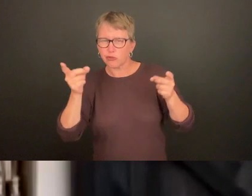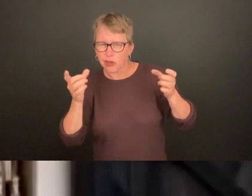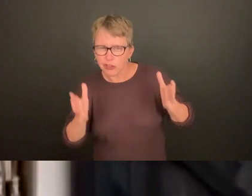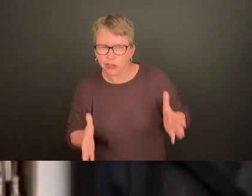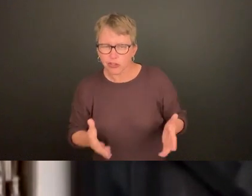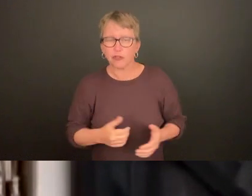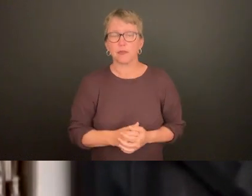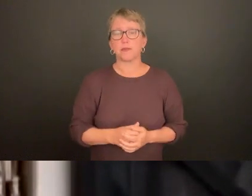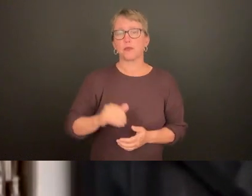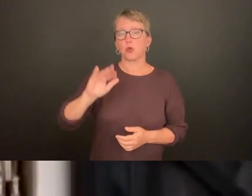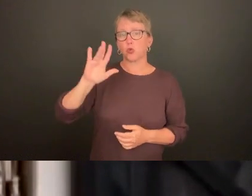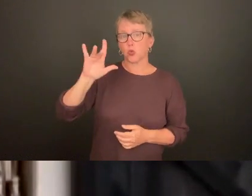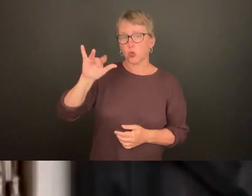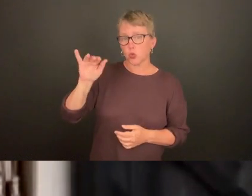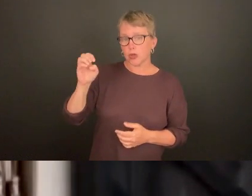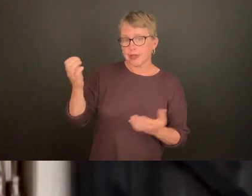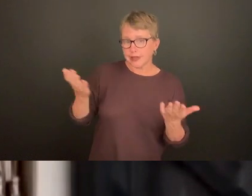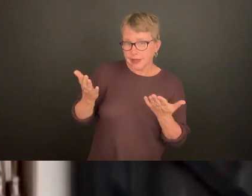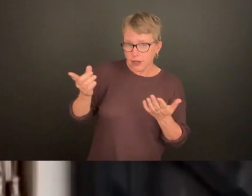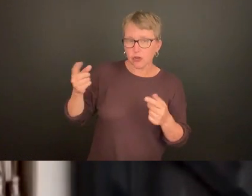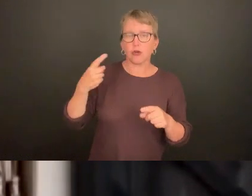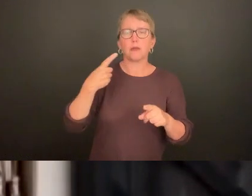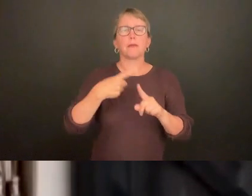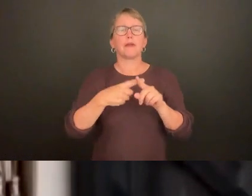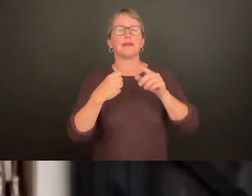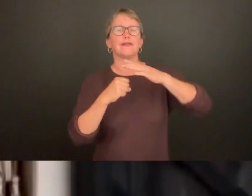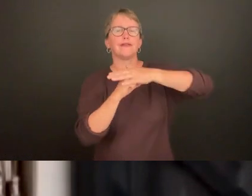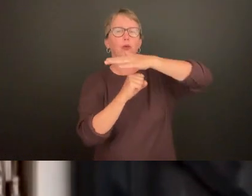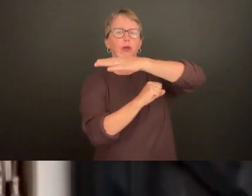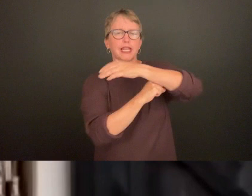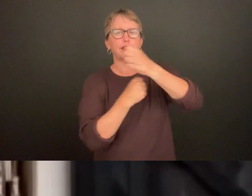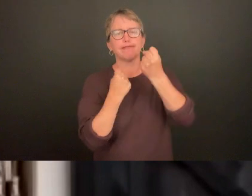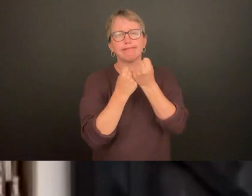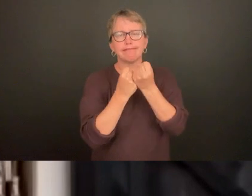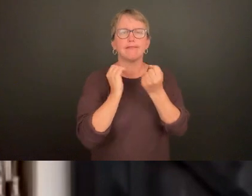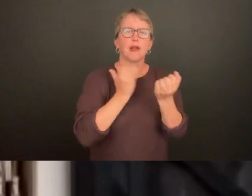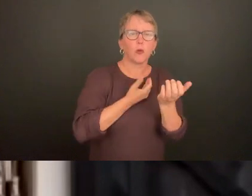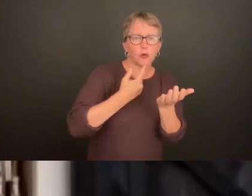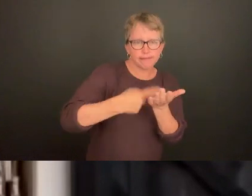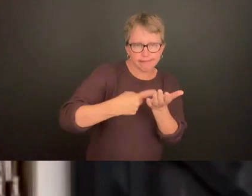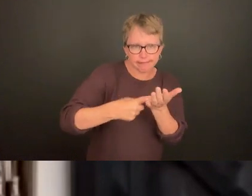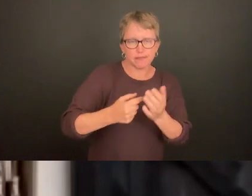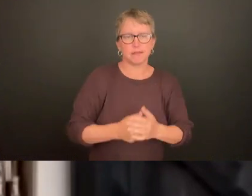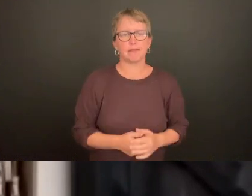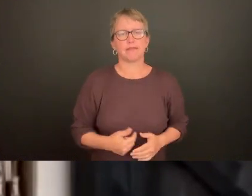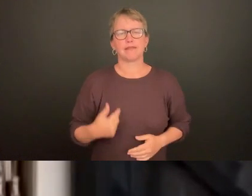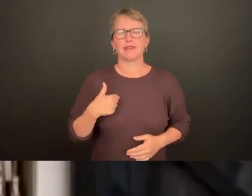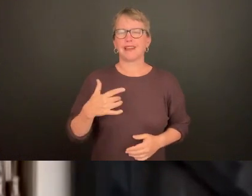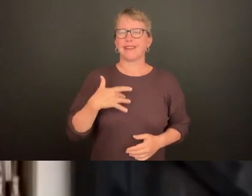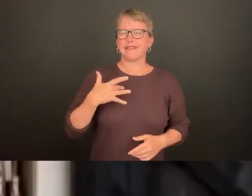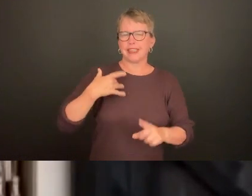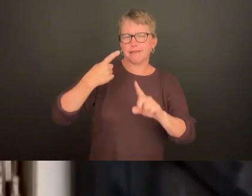new, I'm not sure exactly her title, coordinator, director. We have Julie as well, and